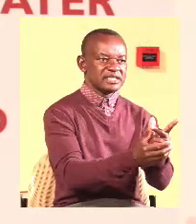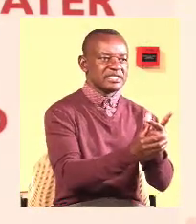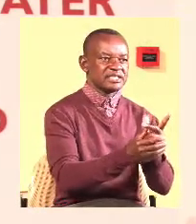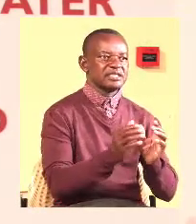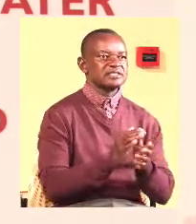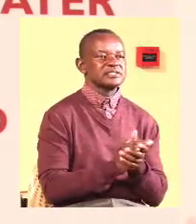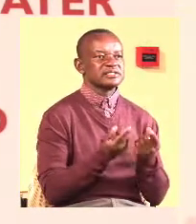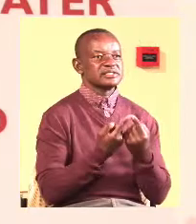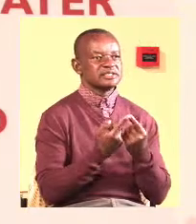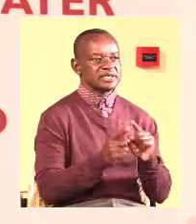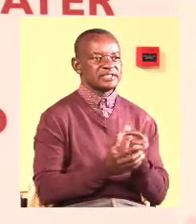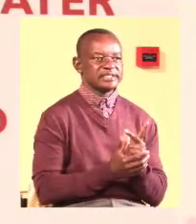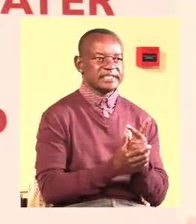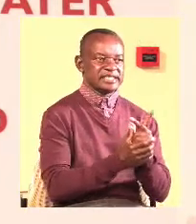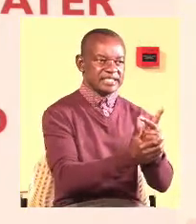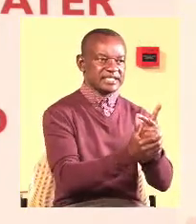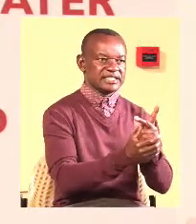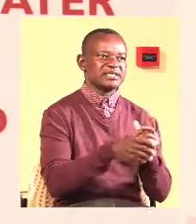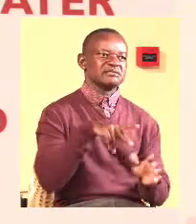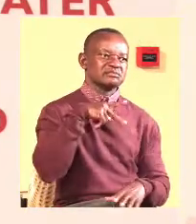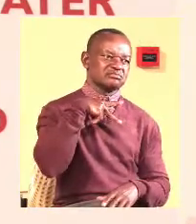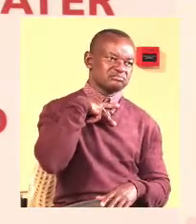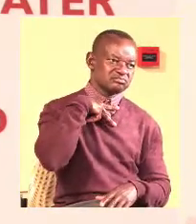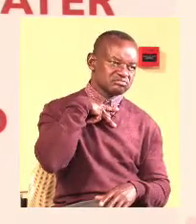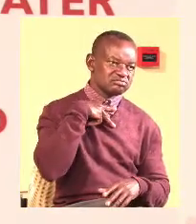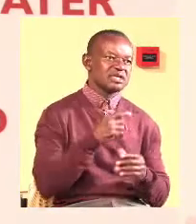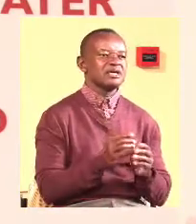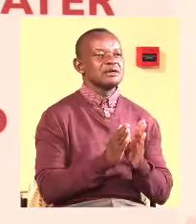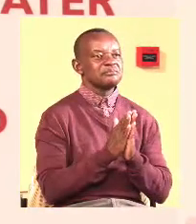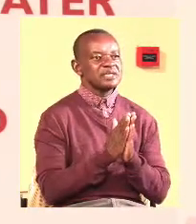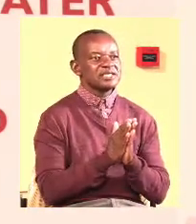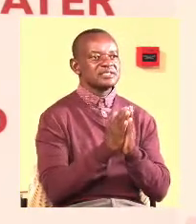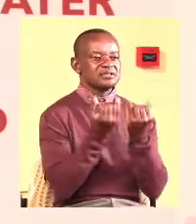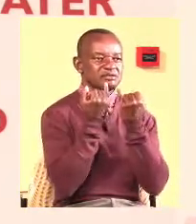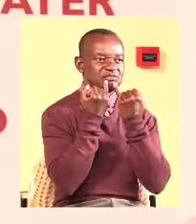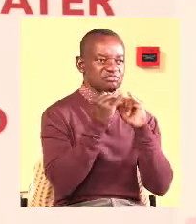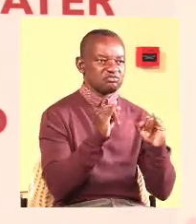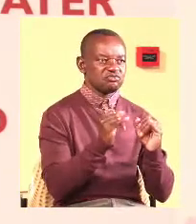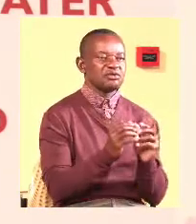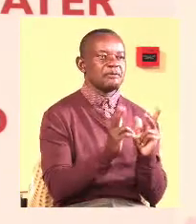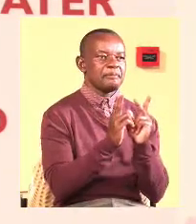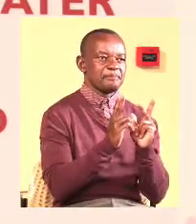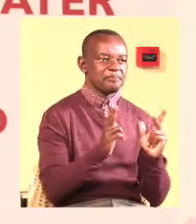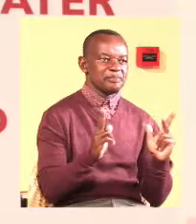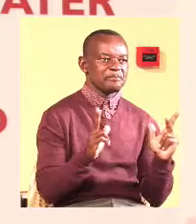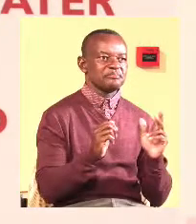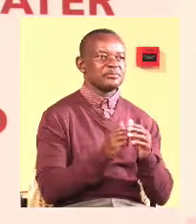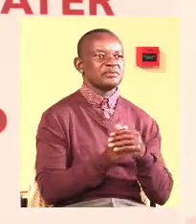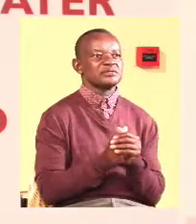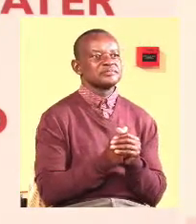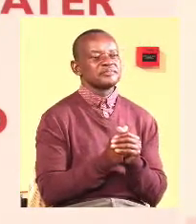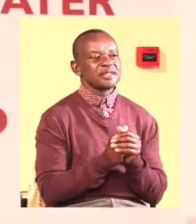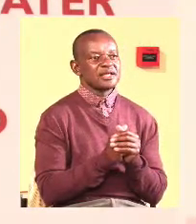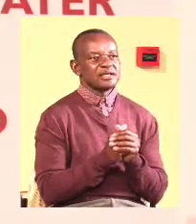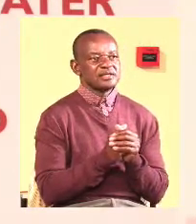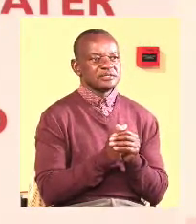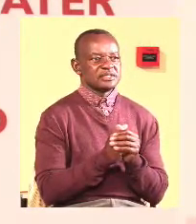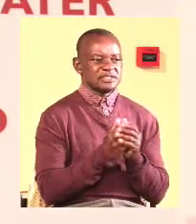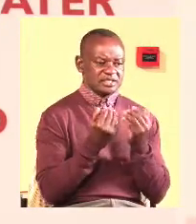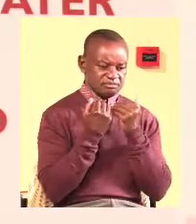in helping, sensitizing communities and in informing them and emphasize why it